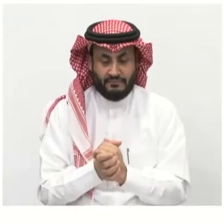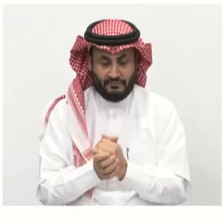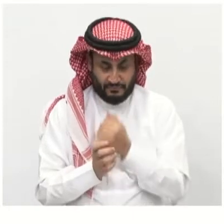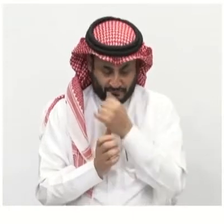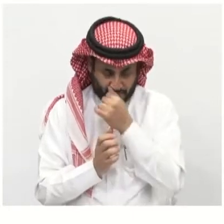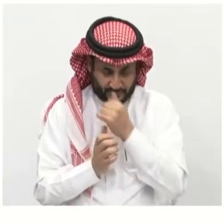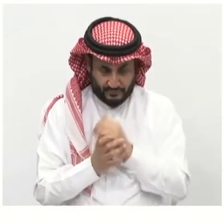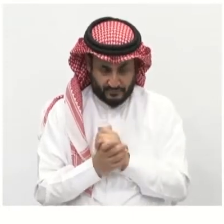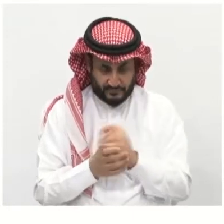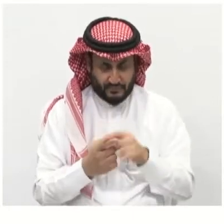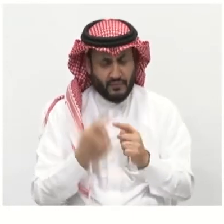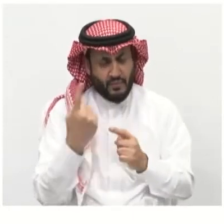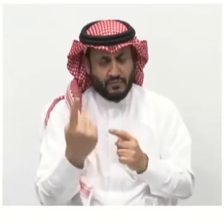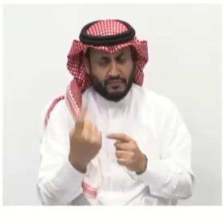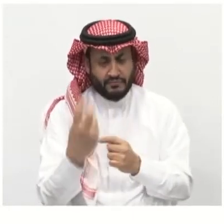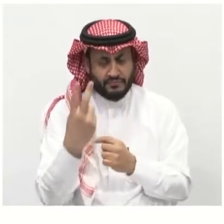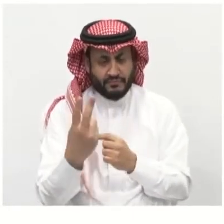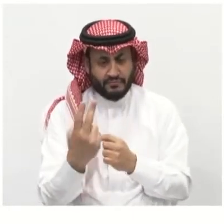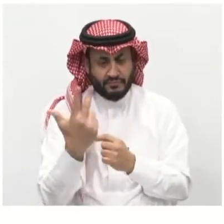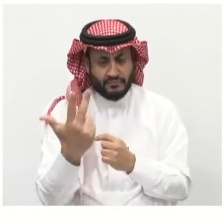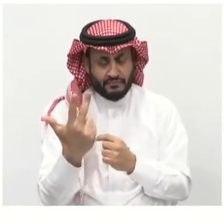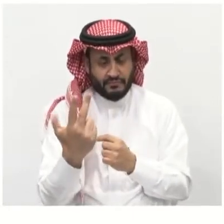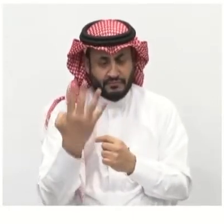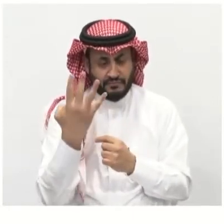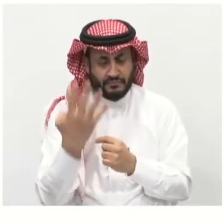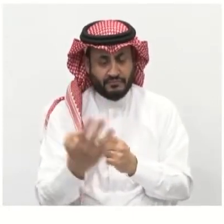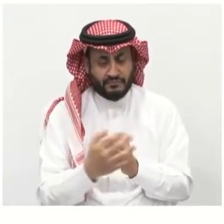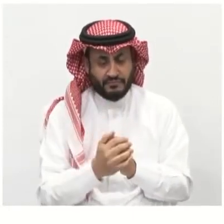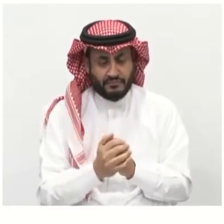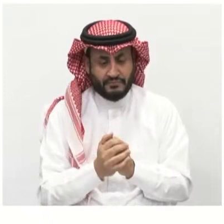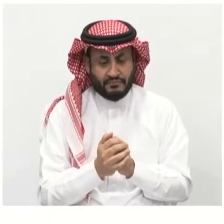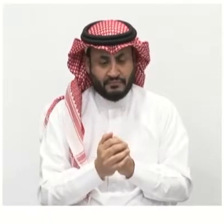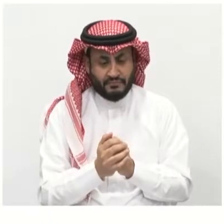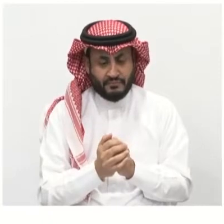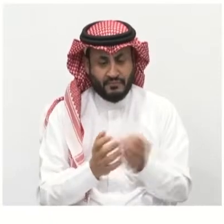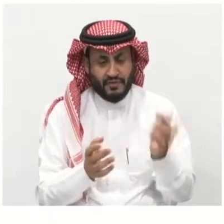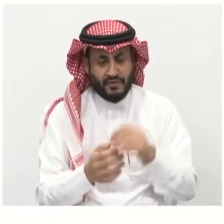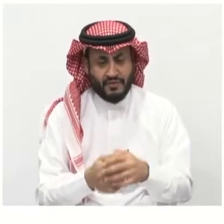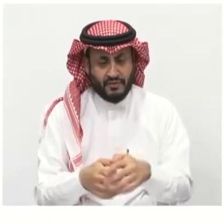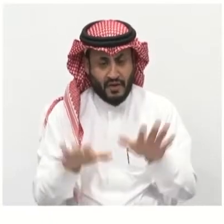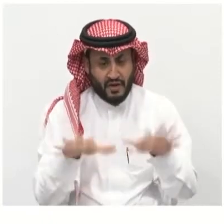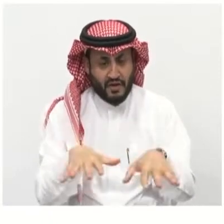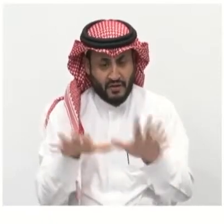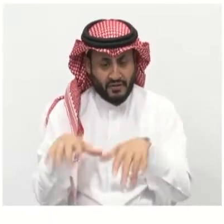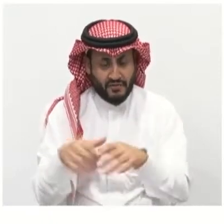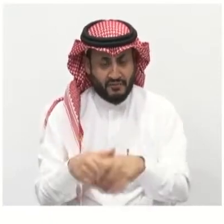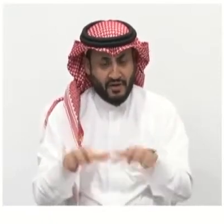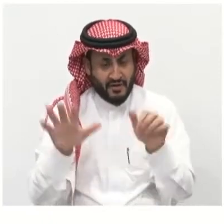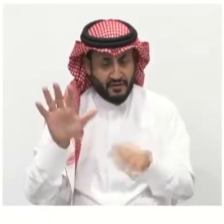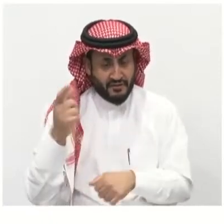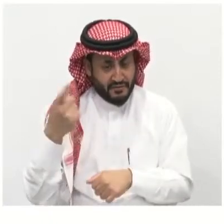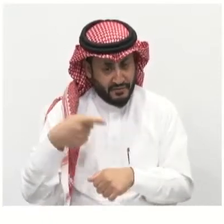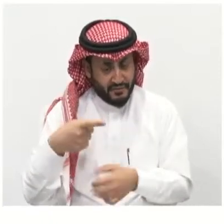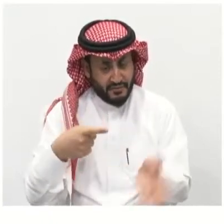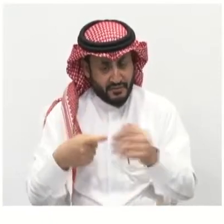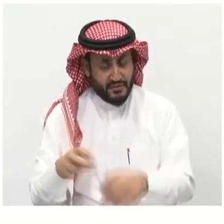This is how it is by ones. 1, 2, 3. And if we're counting by tens, we start with 10